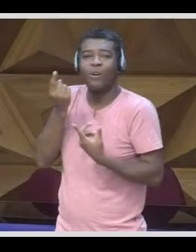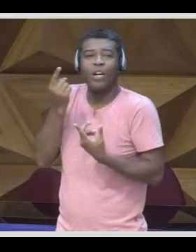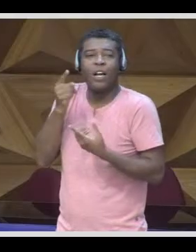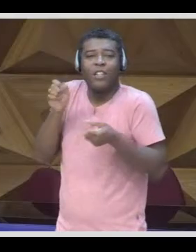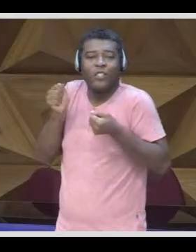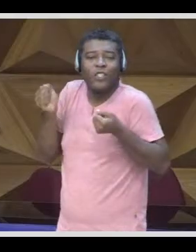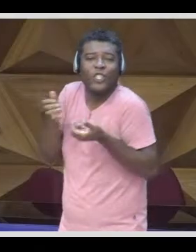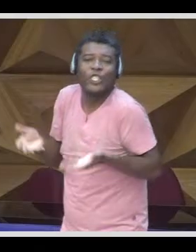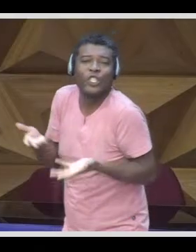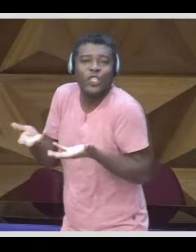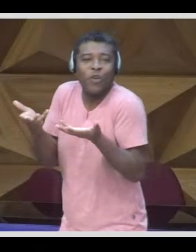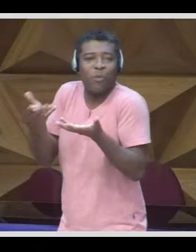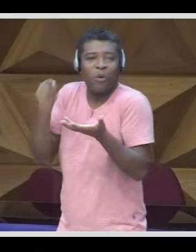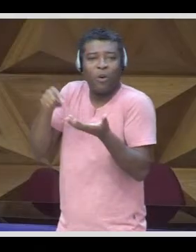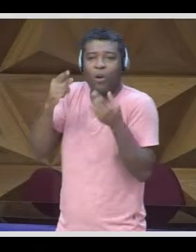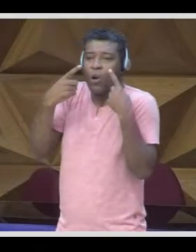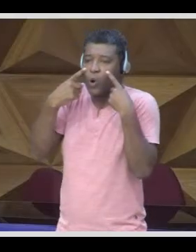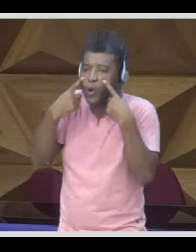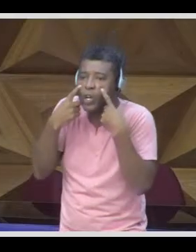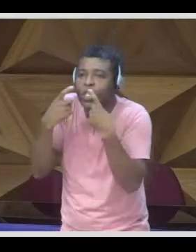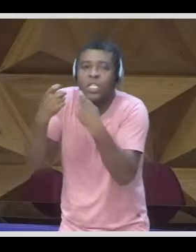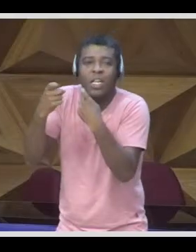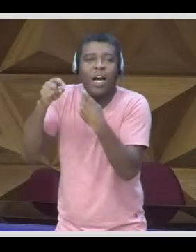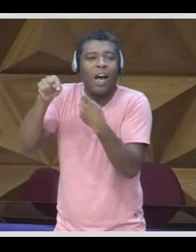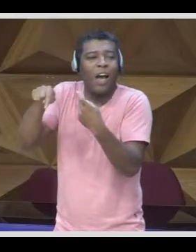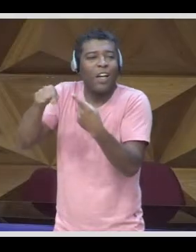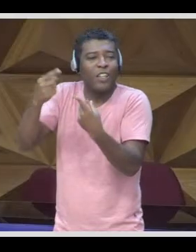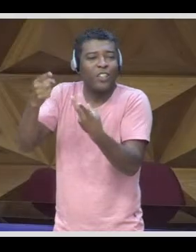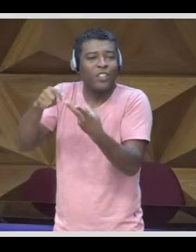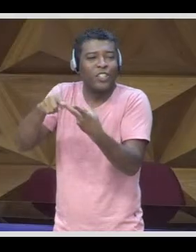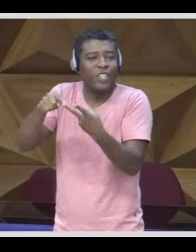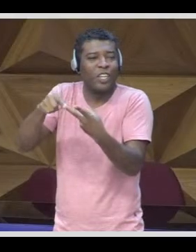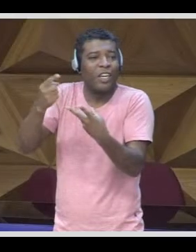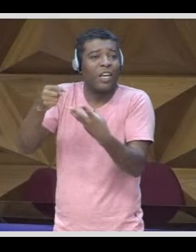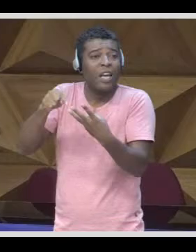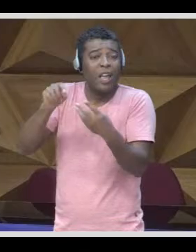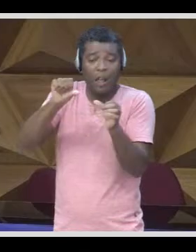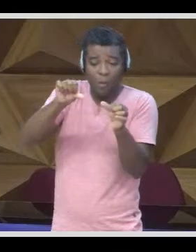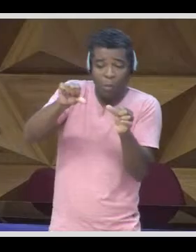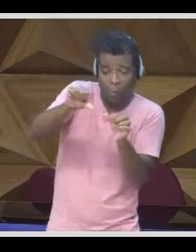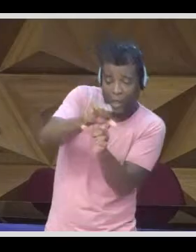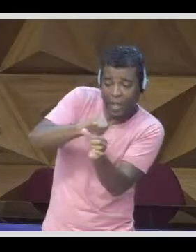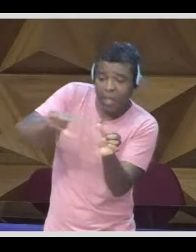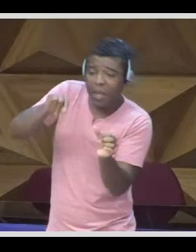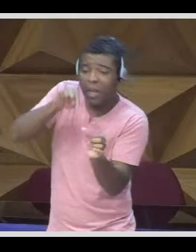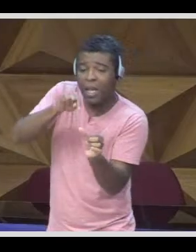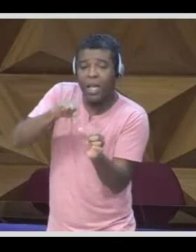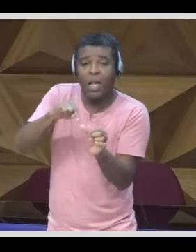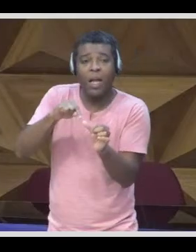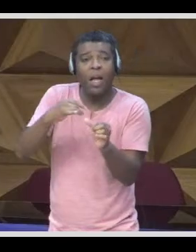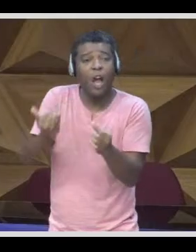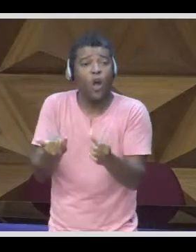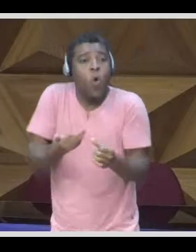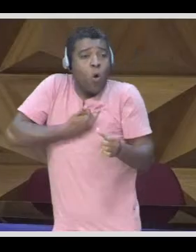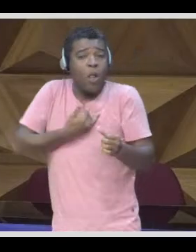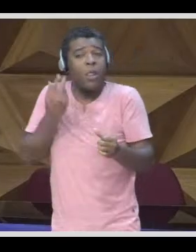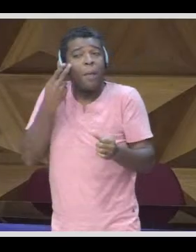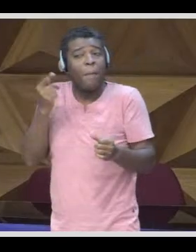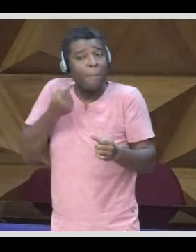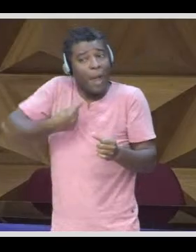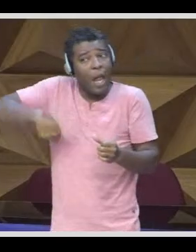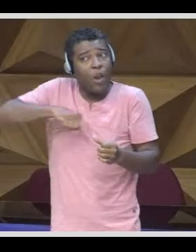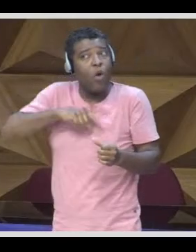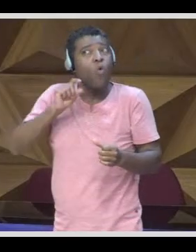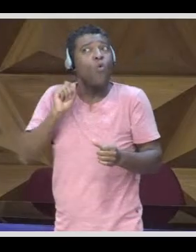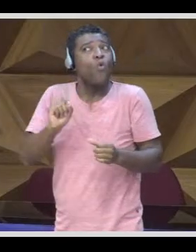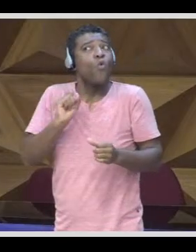the transitions tells us how the frequency at which from one event to the other one, the user